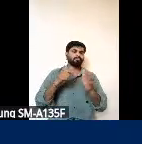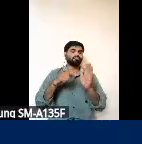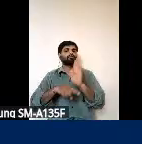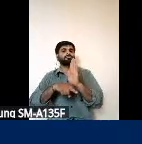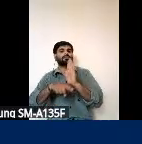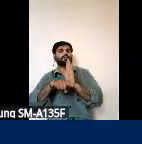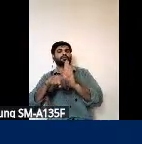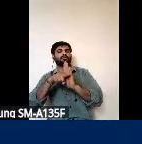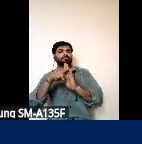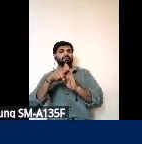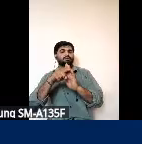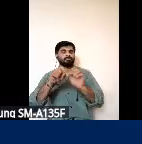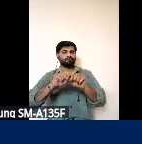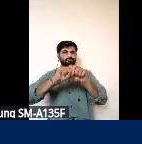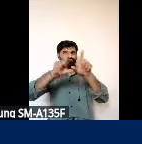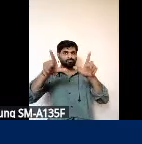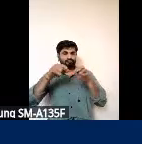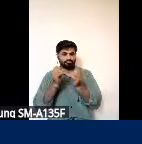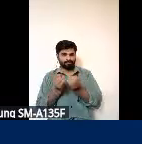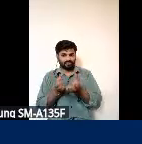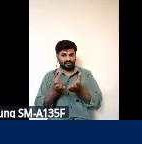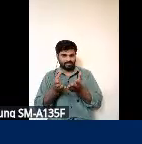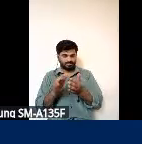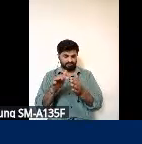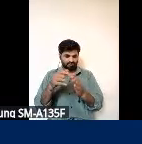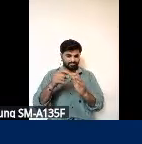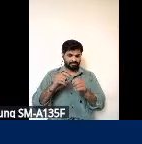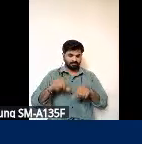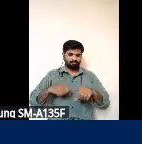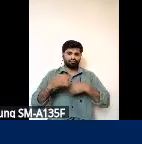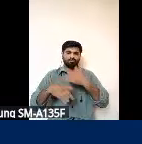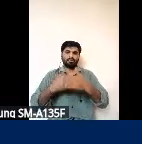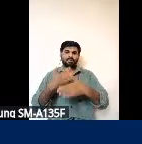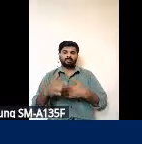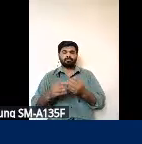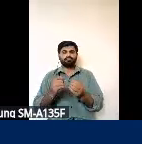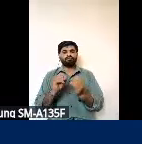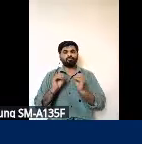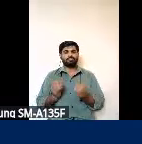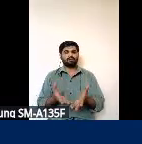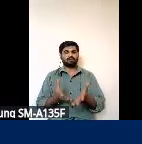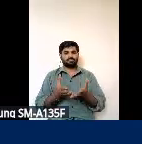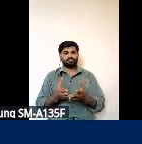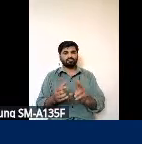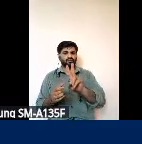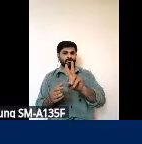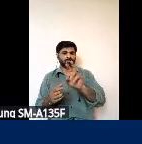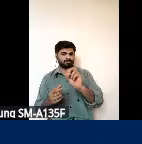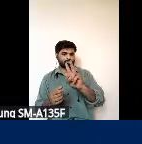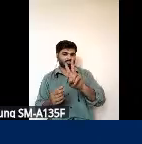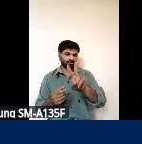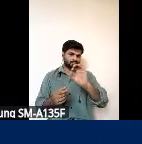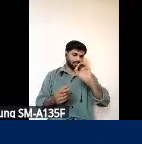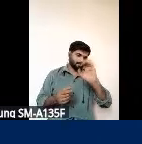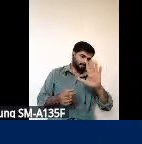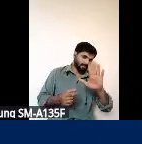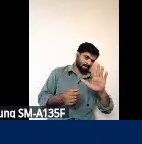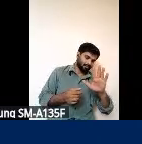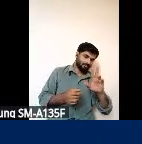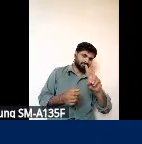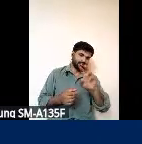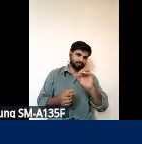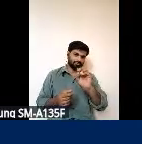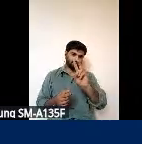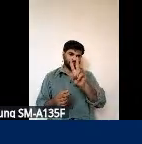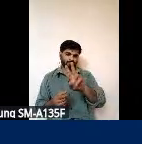the process in the official gazette. That happened on 16 June 2025. With that, the process sort of started. The next